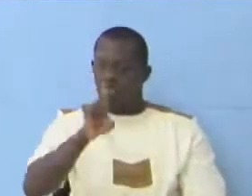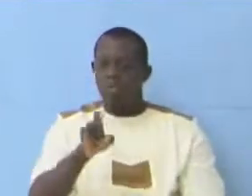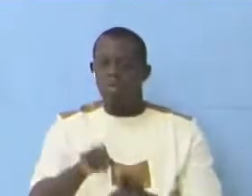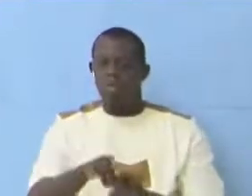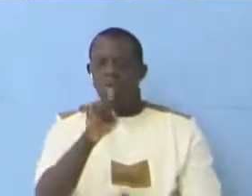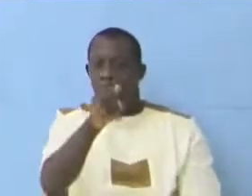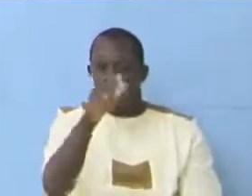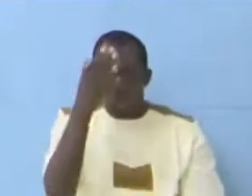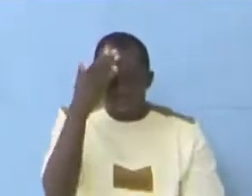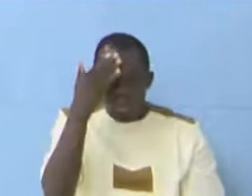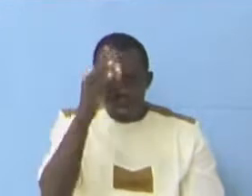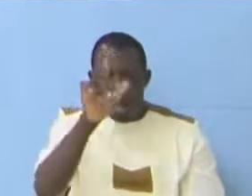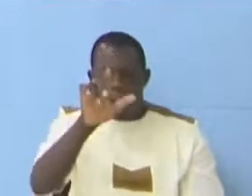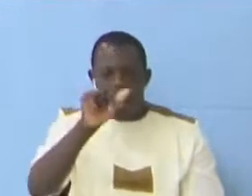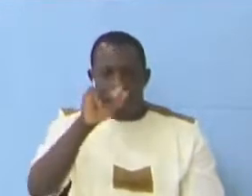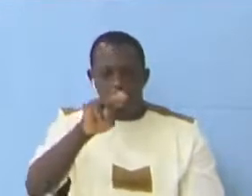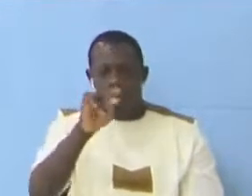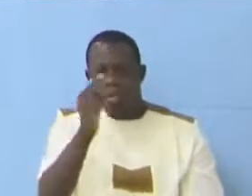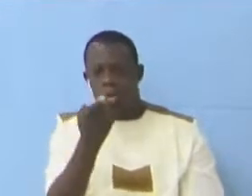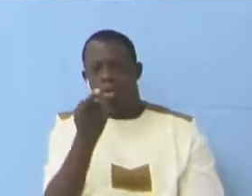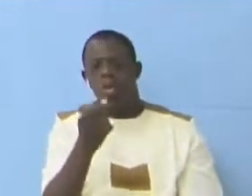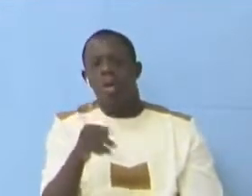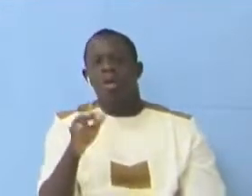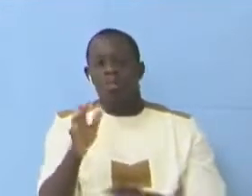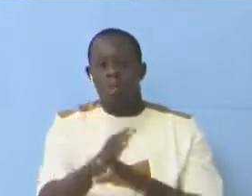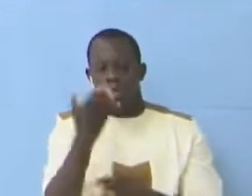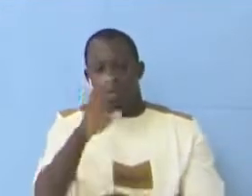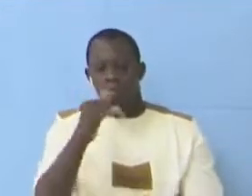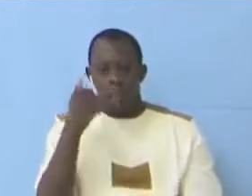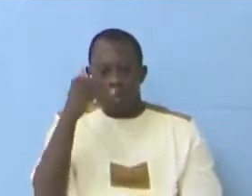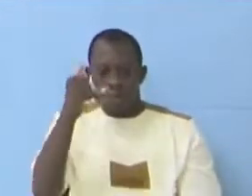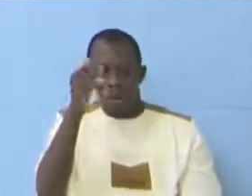ndax liñ ma doon laaj rek mooy ndax xam naa Lang Tombong.